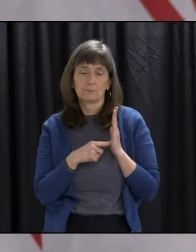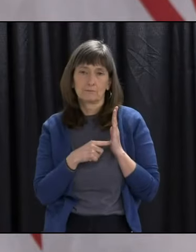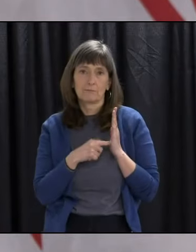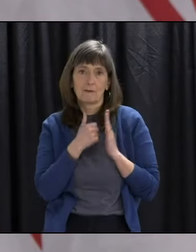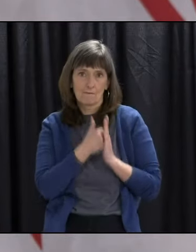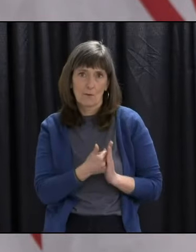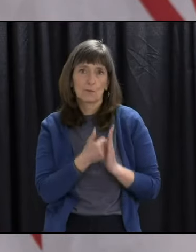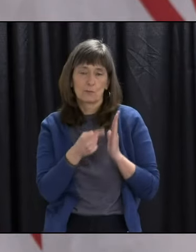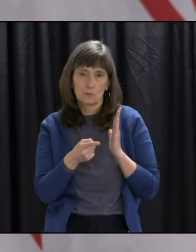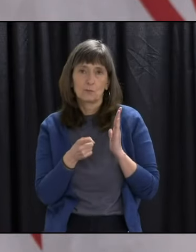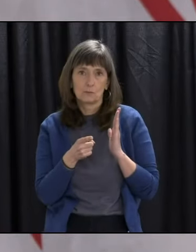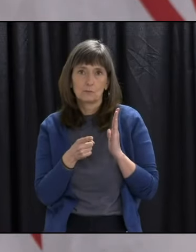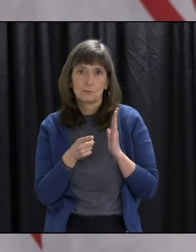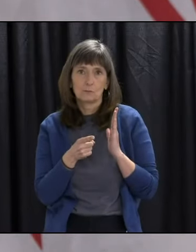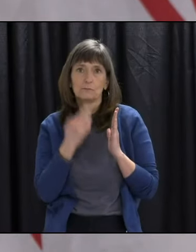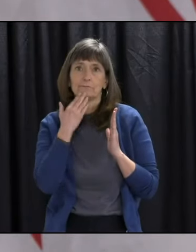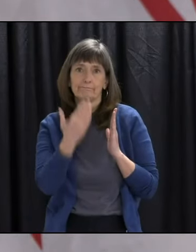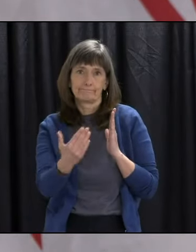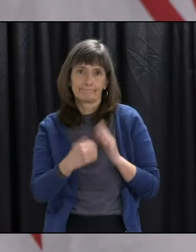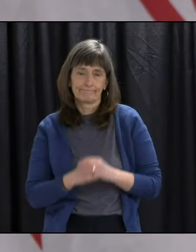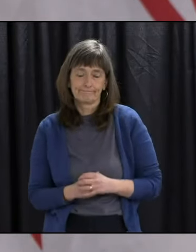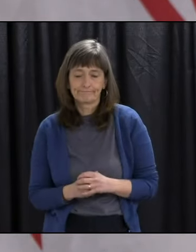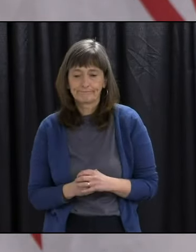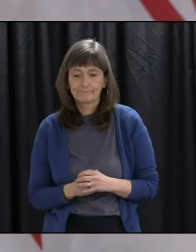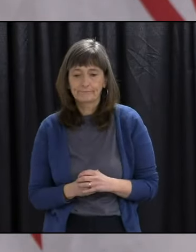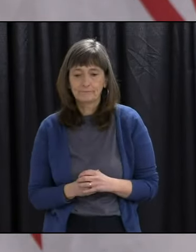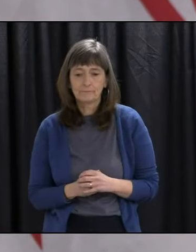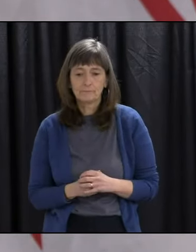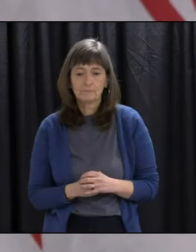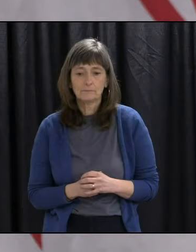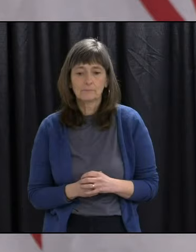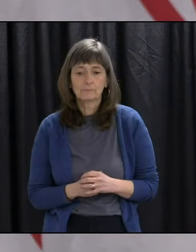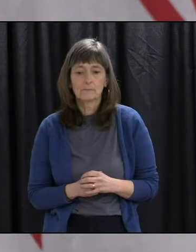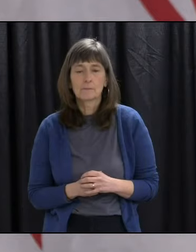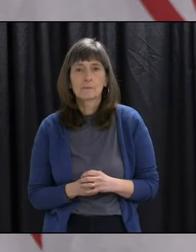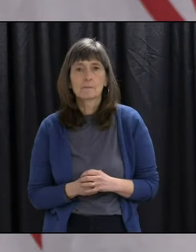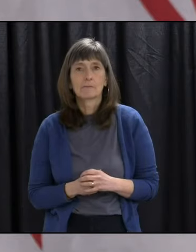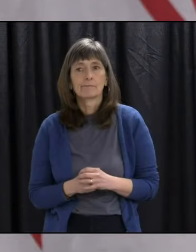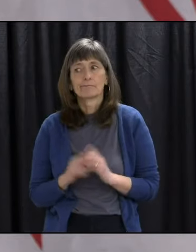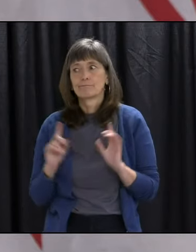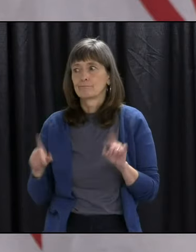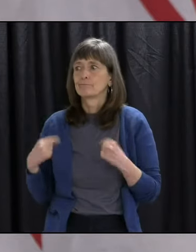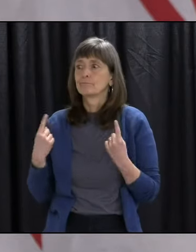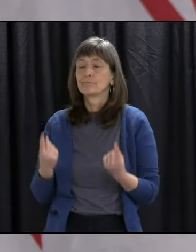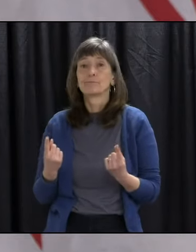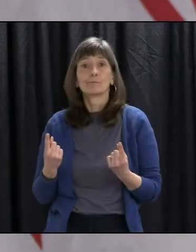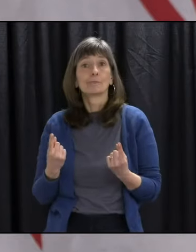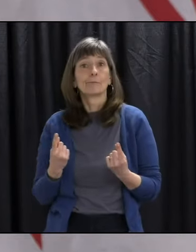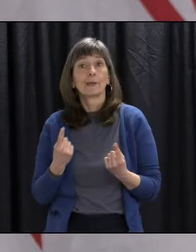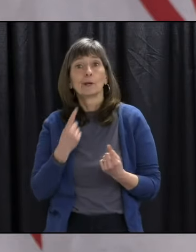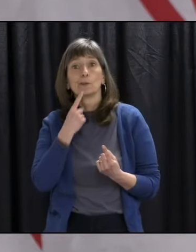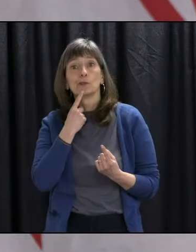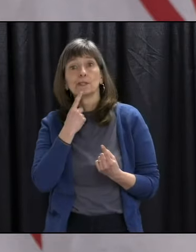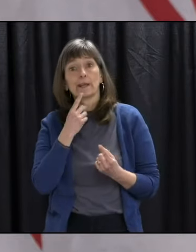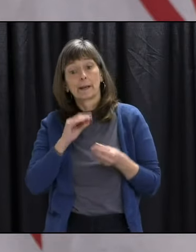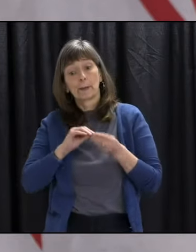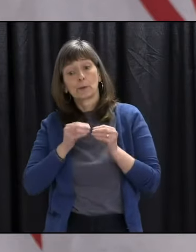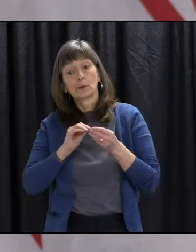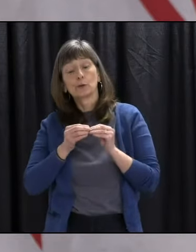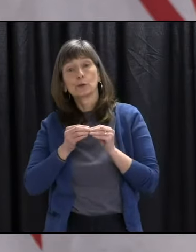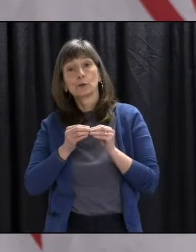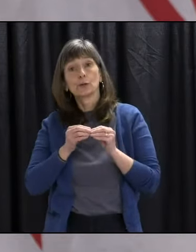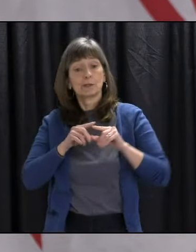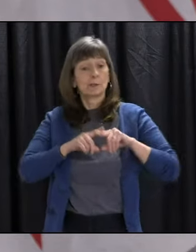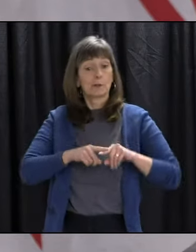place. And we want to thank you for that. And we've been saying that the results are completely dependent on your